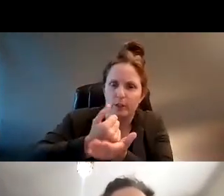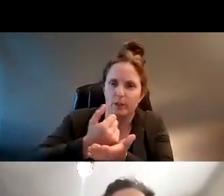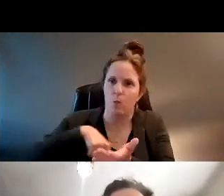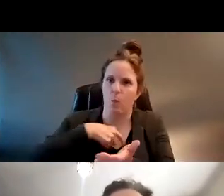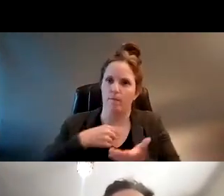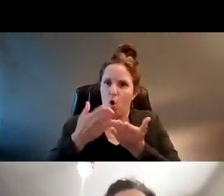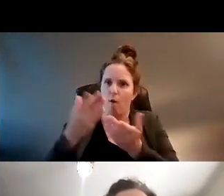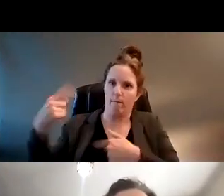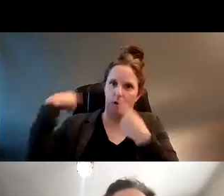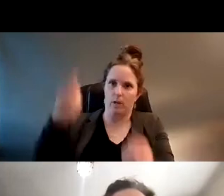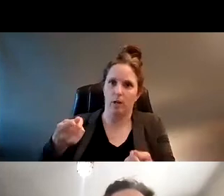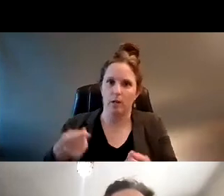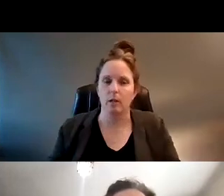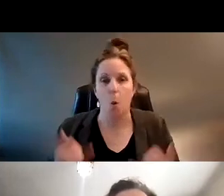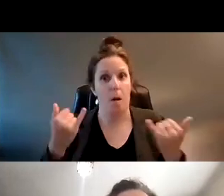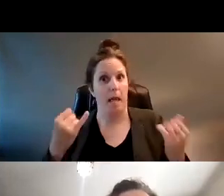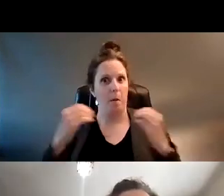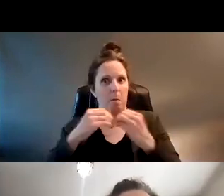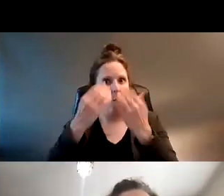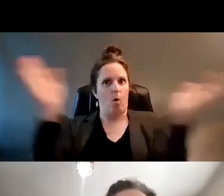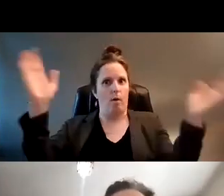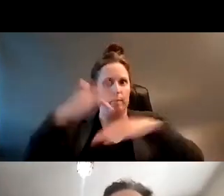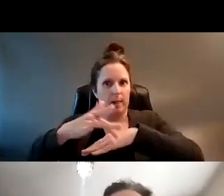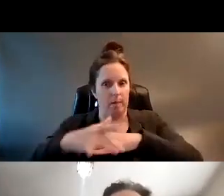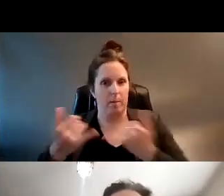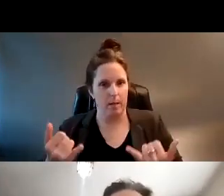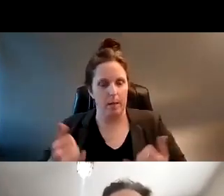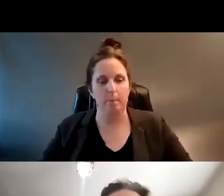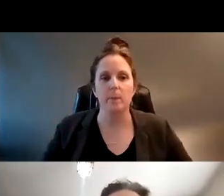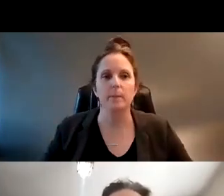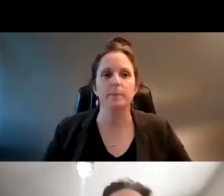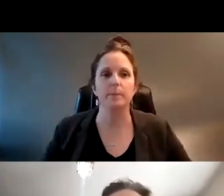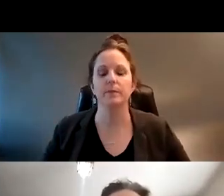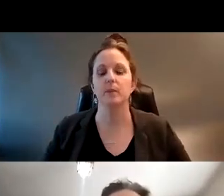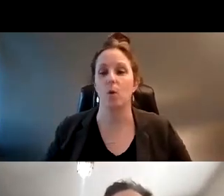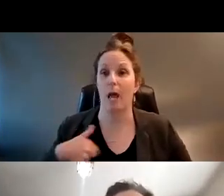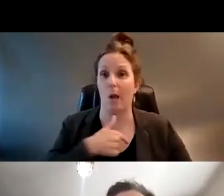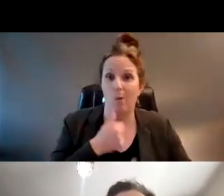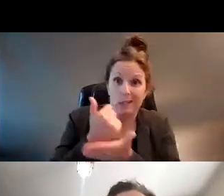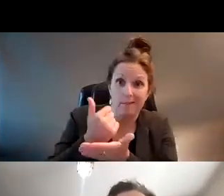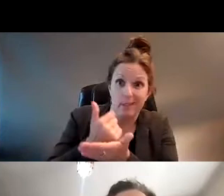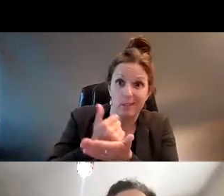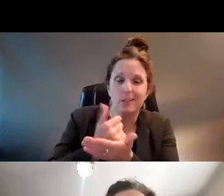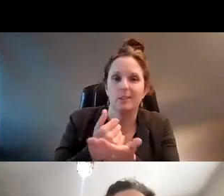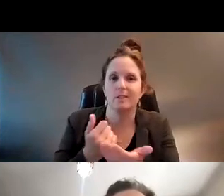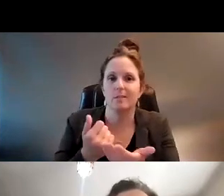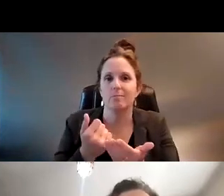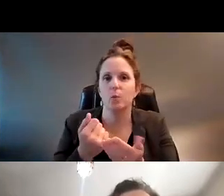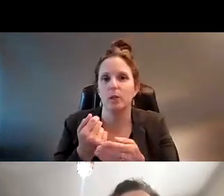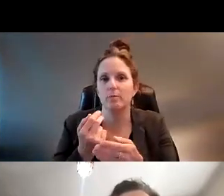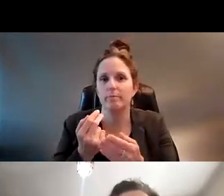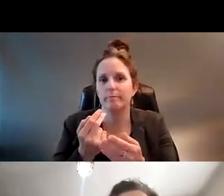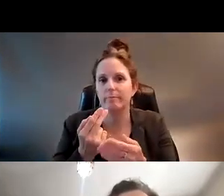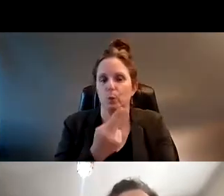available now. So we made our interventions were delivered via this platform at